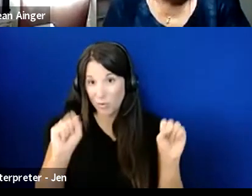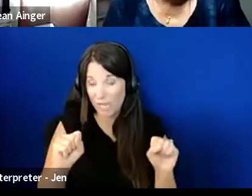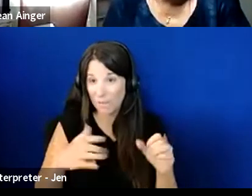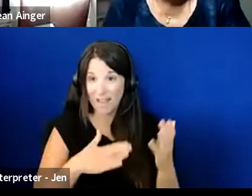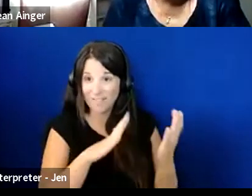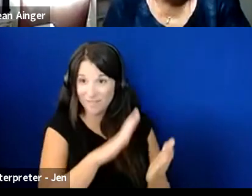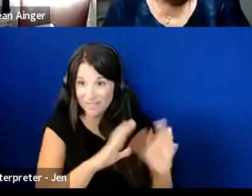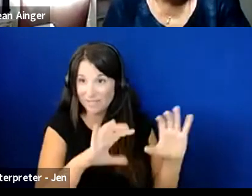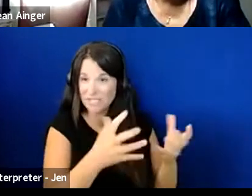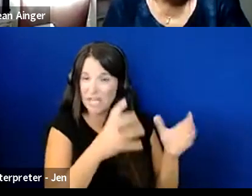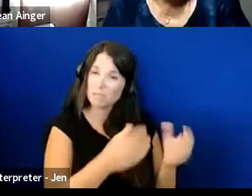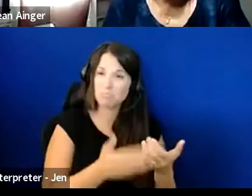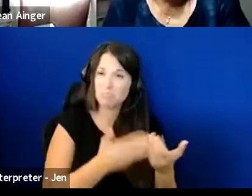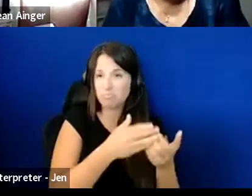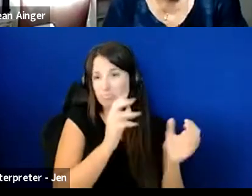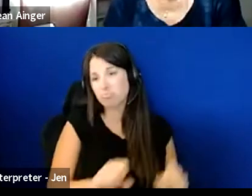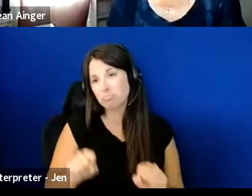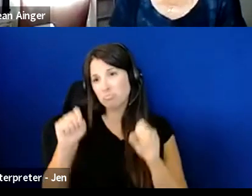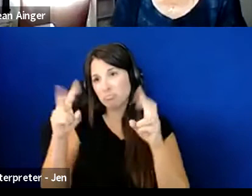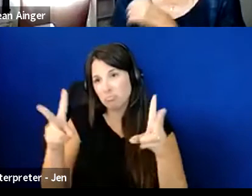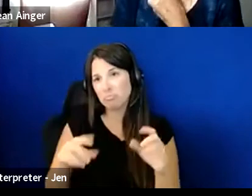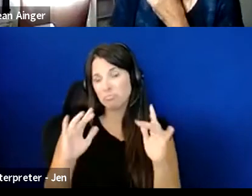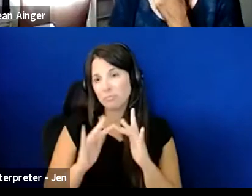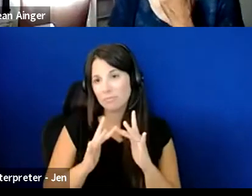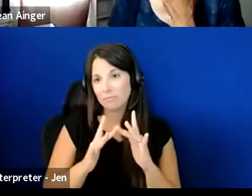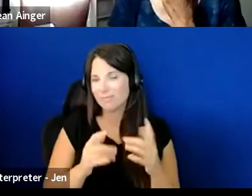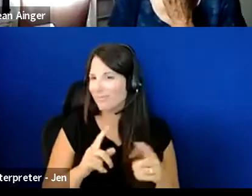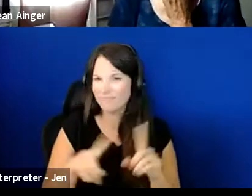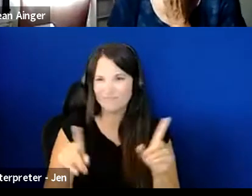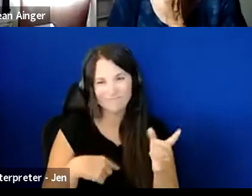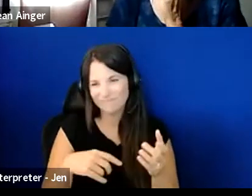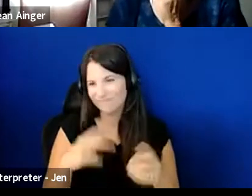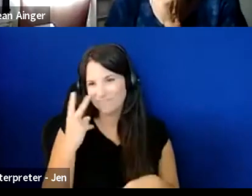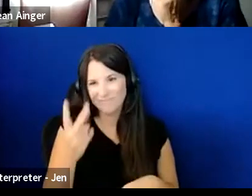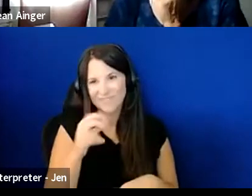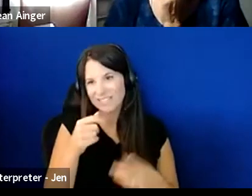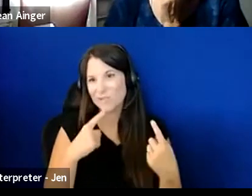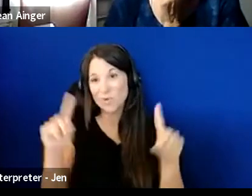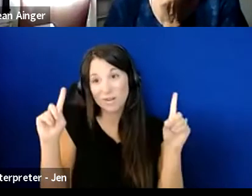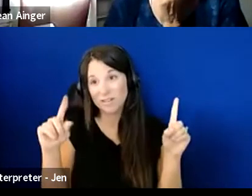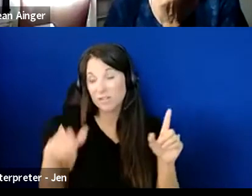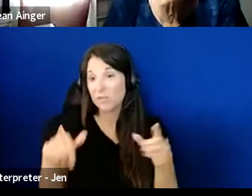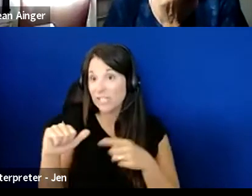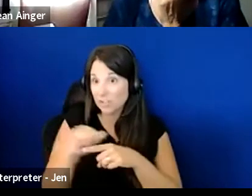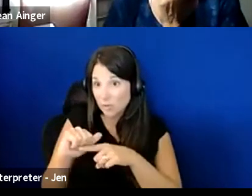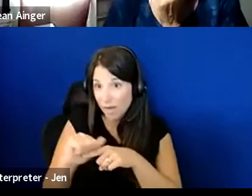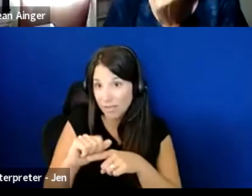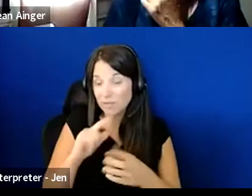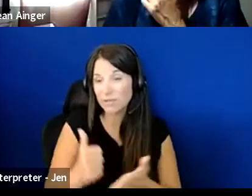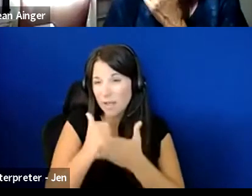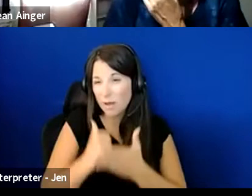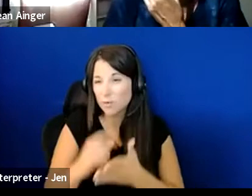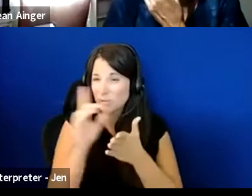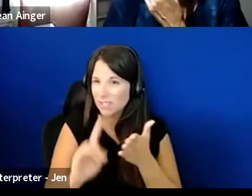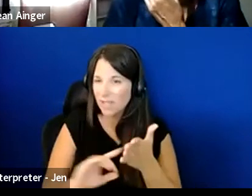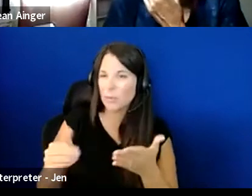same, and it's not, it doesn't work. So I think the trainings helped me completely redesign a more online proper way that was